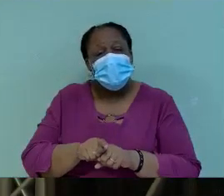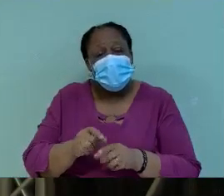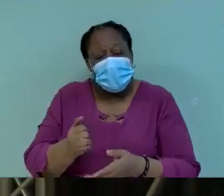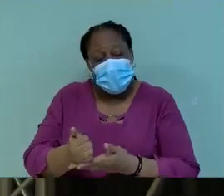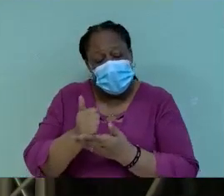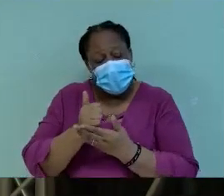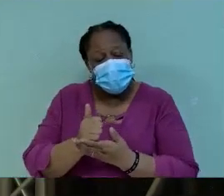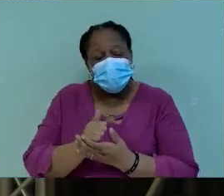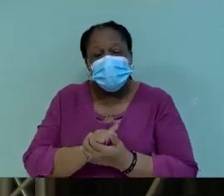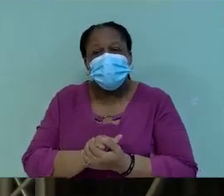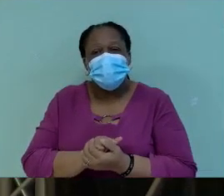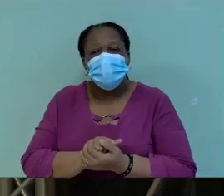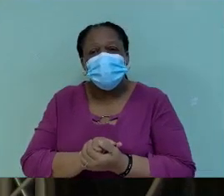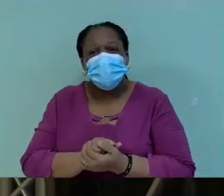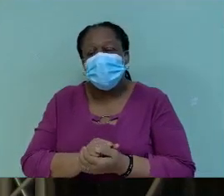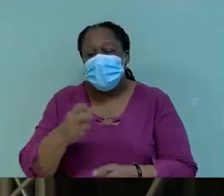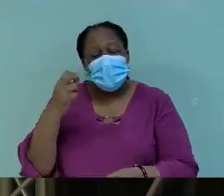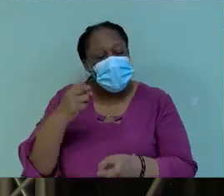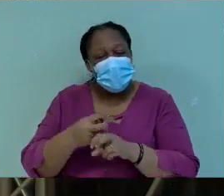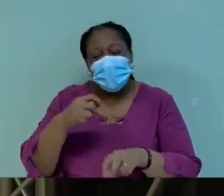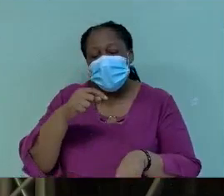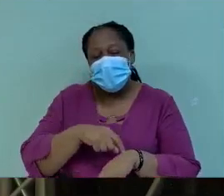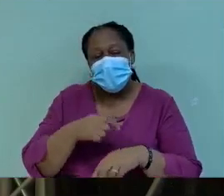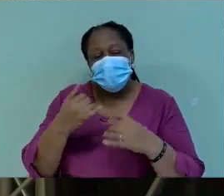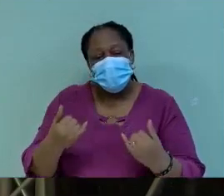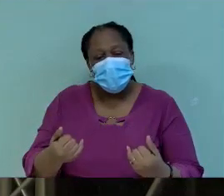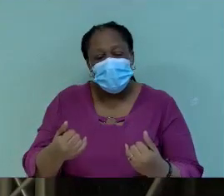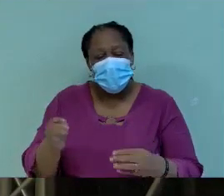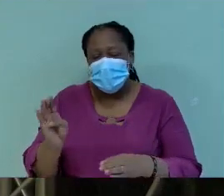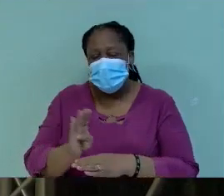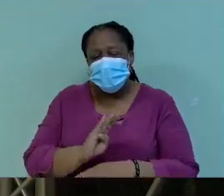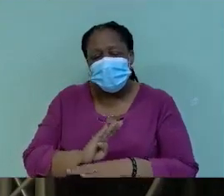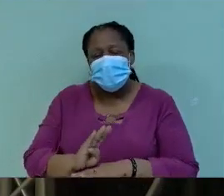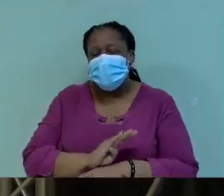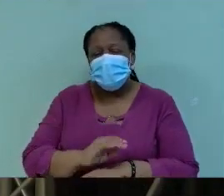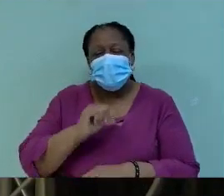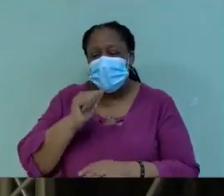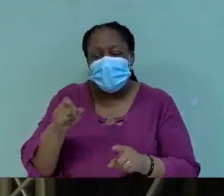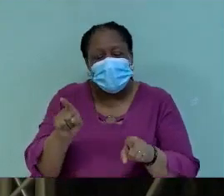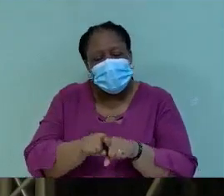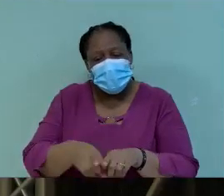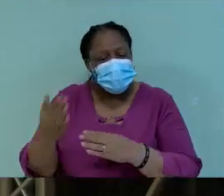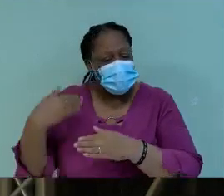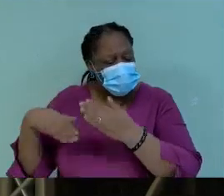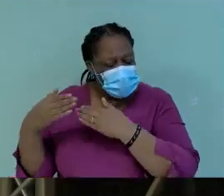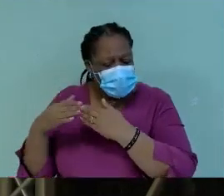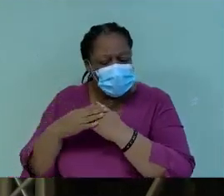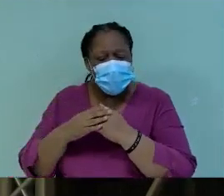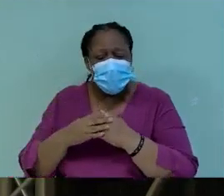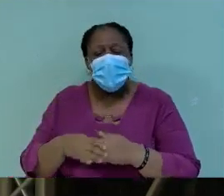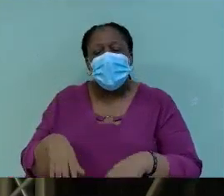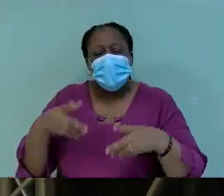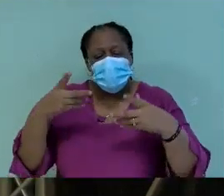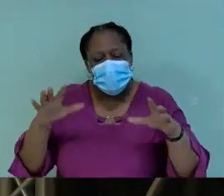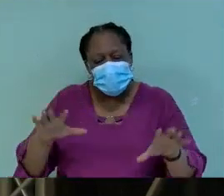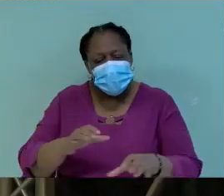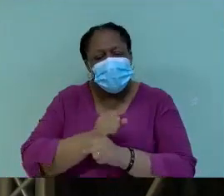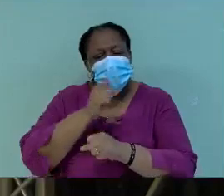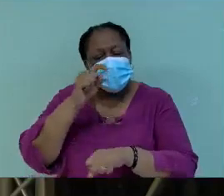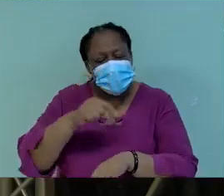times. Business is not as usual right now, and it will take time to adjust to a new